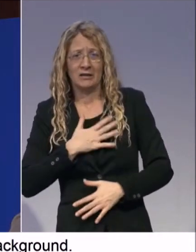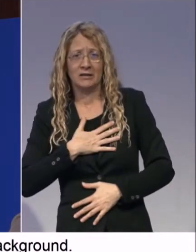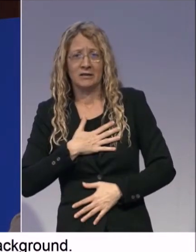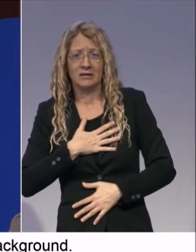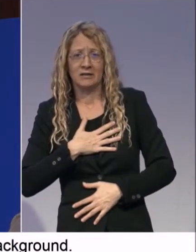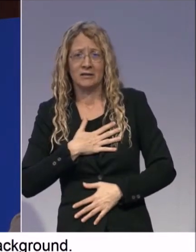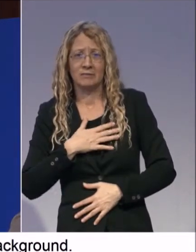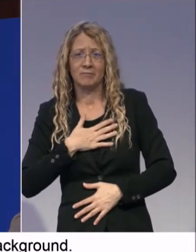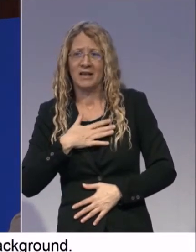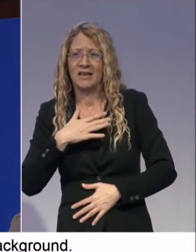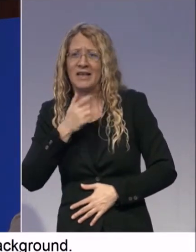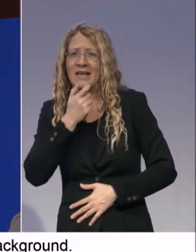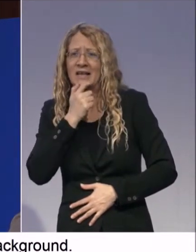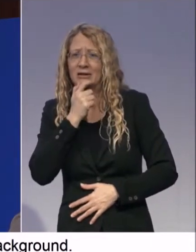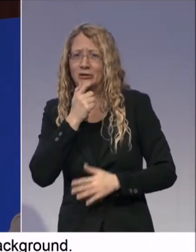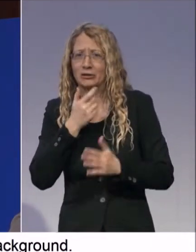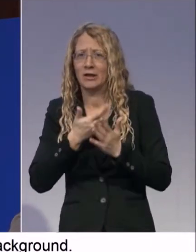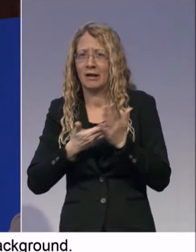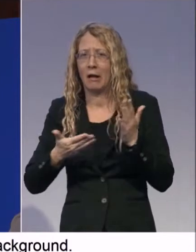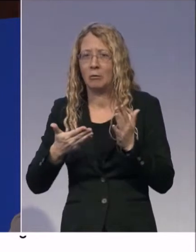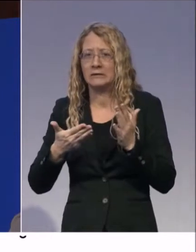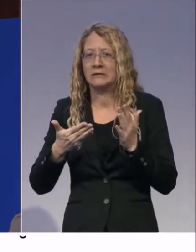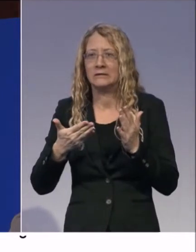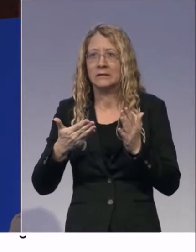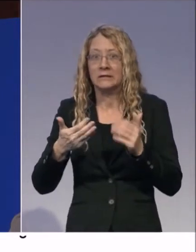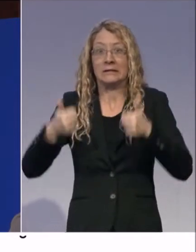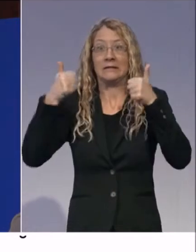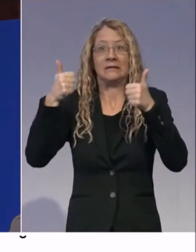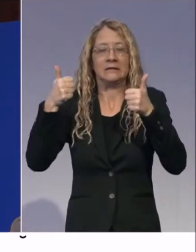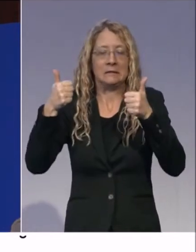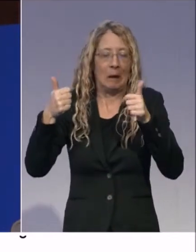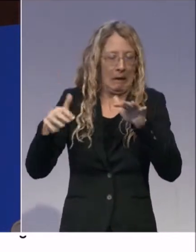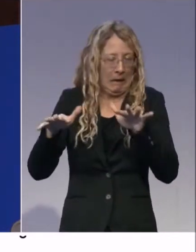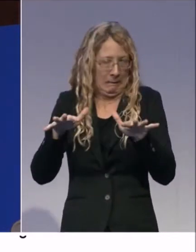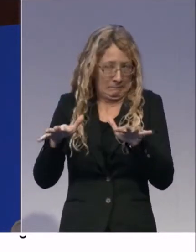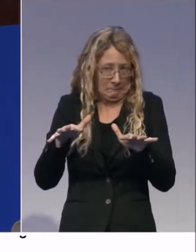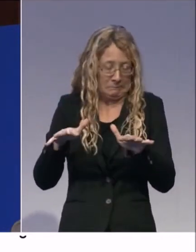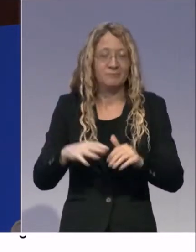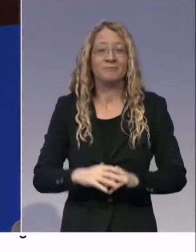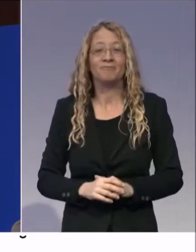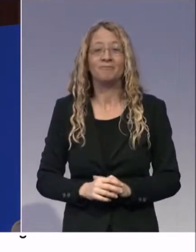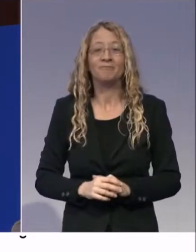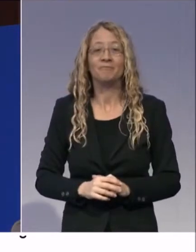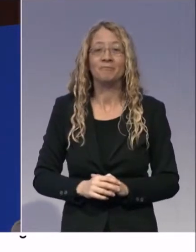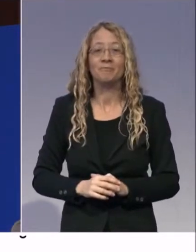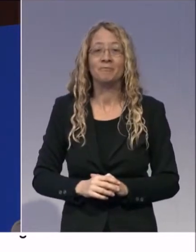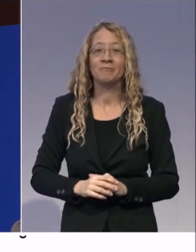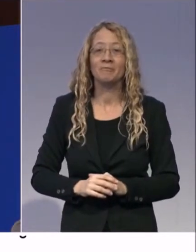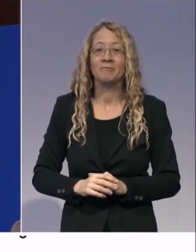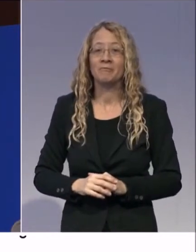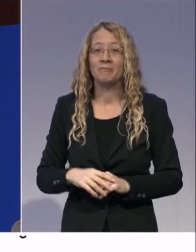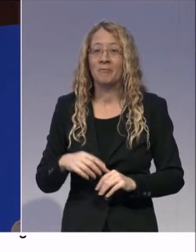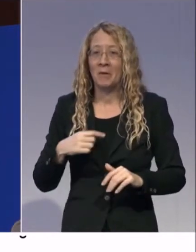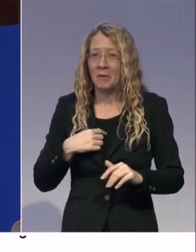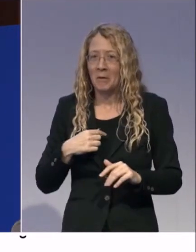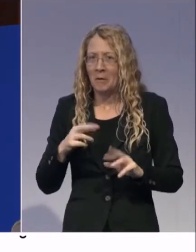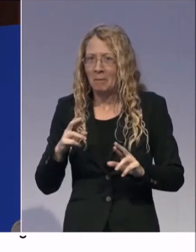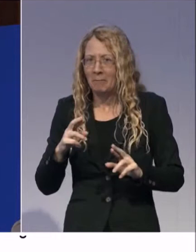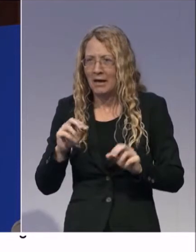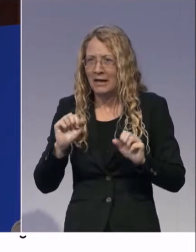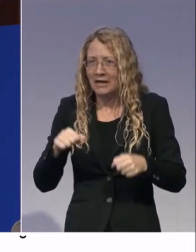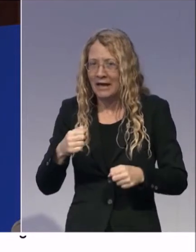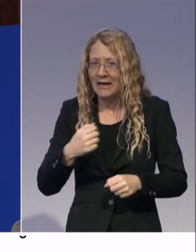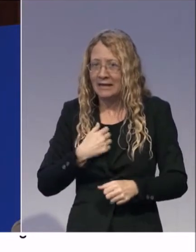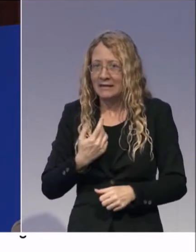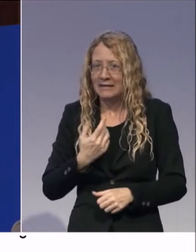that I will succeed in provide all my ideas. There is enough